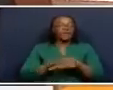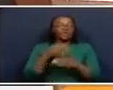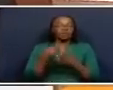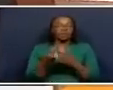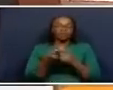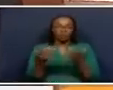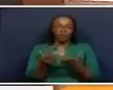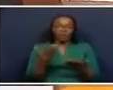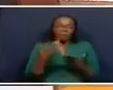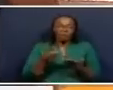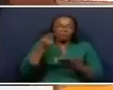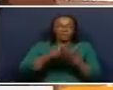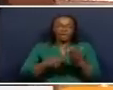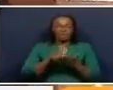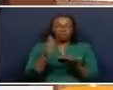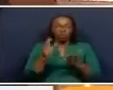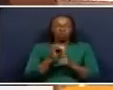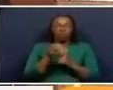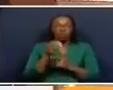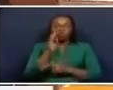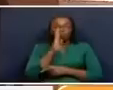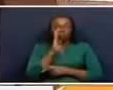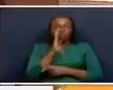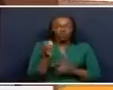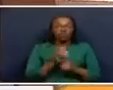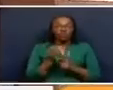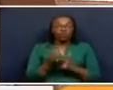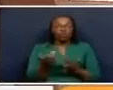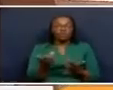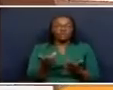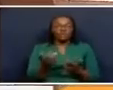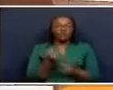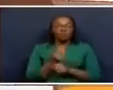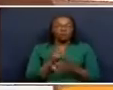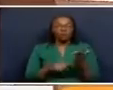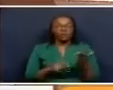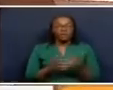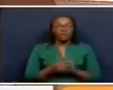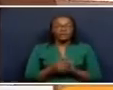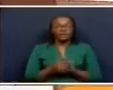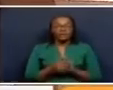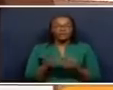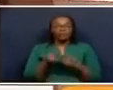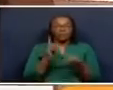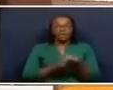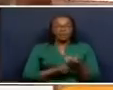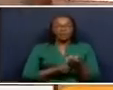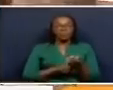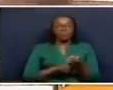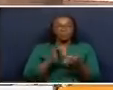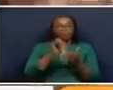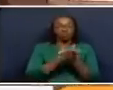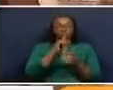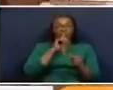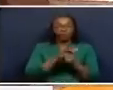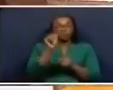more or borrow. That is what Jubilee did. When Jubilee promised the amount of roads they were going to construct, the SGR, you realize you have only two sources